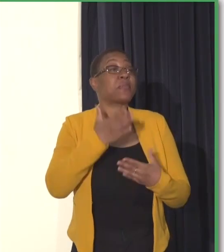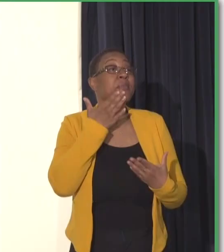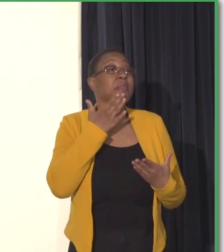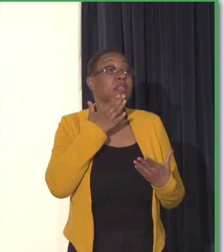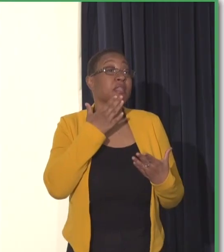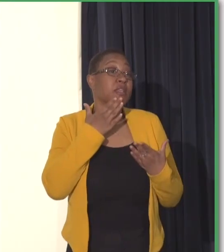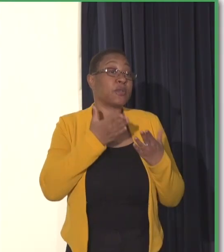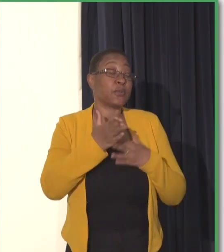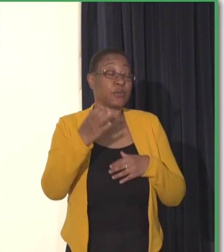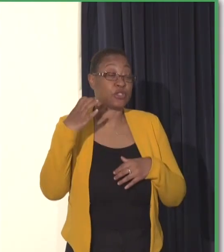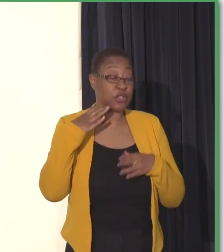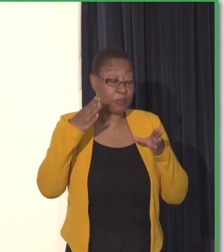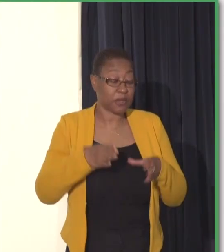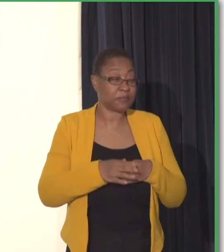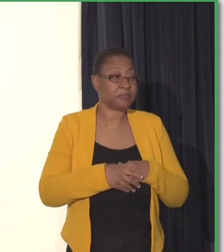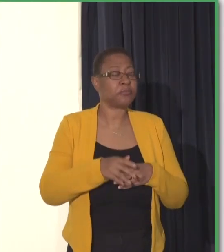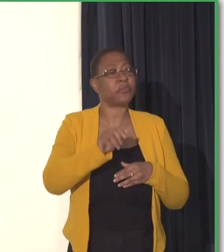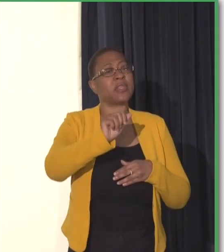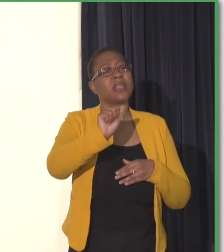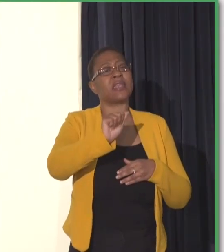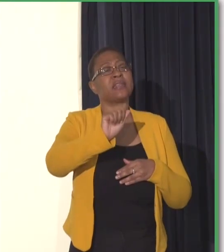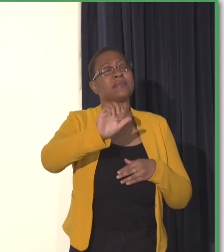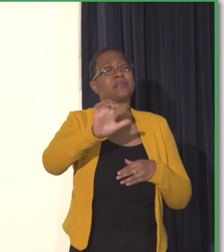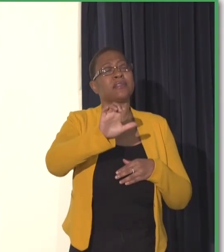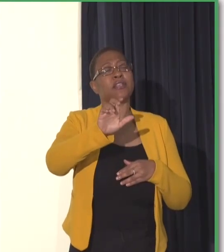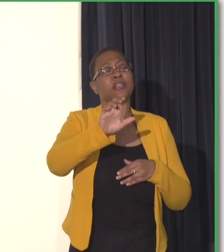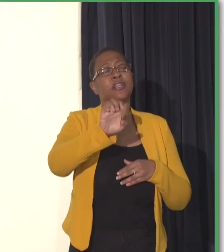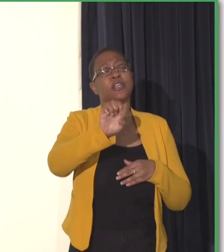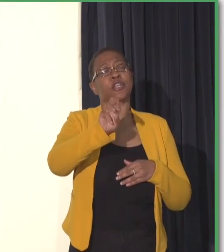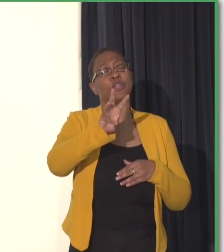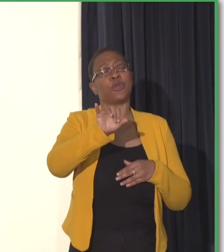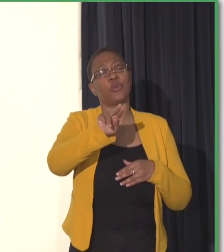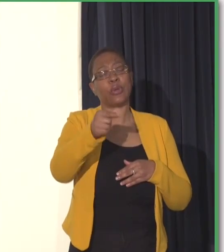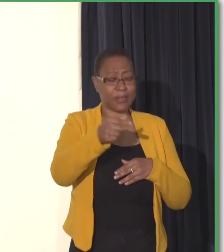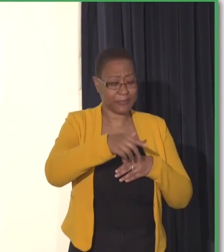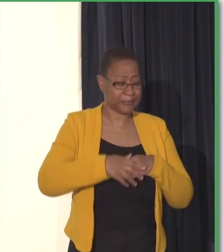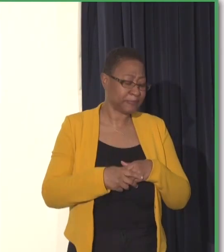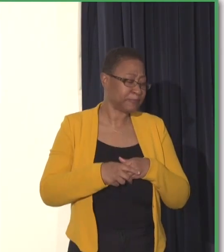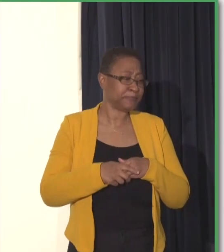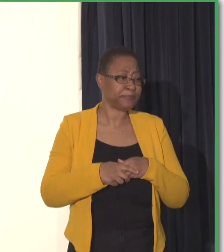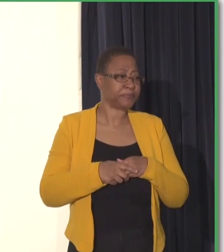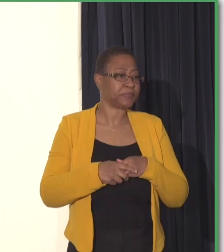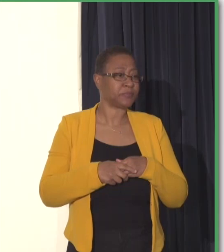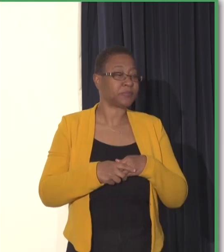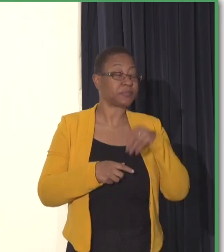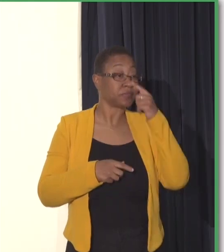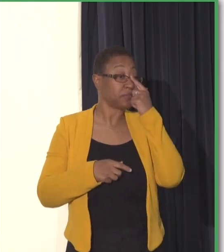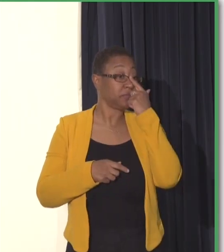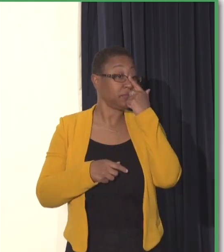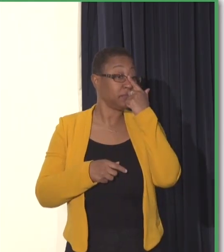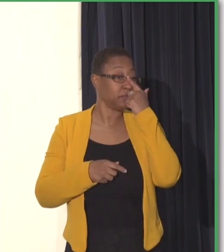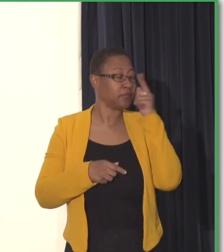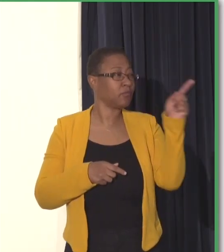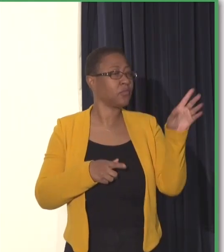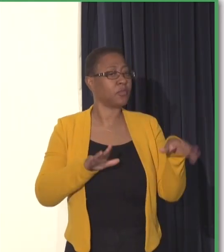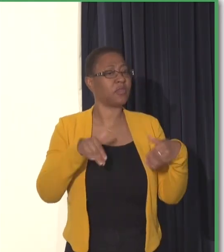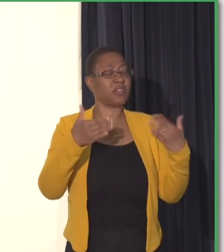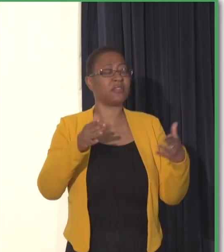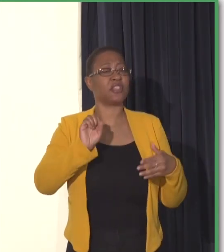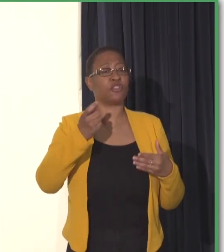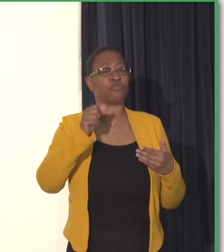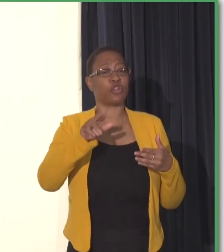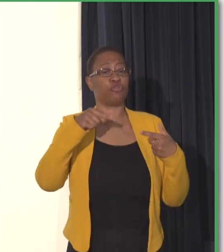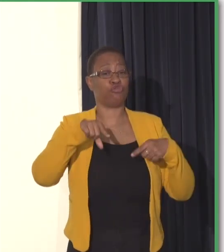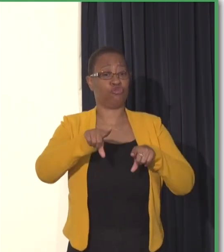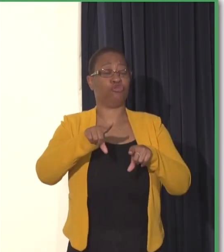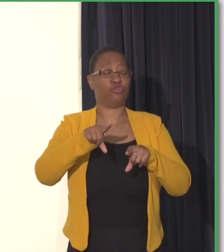chair, AC Ewing, you're providing shelter